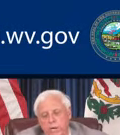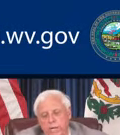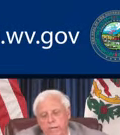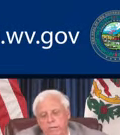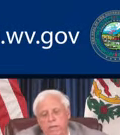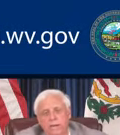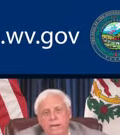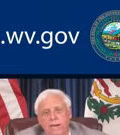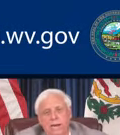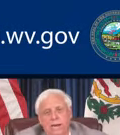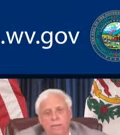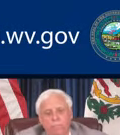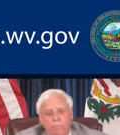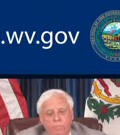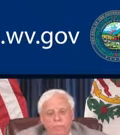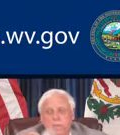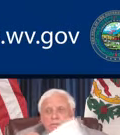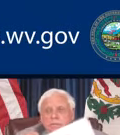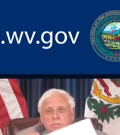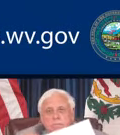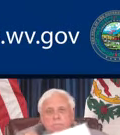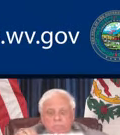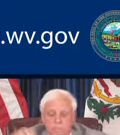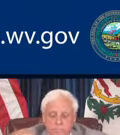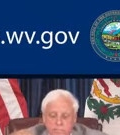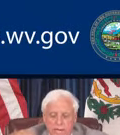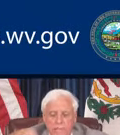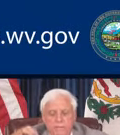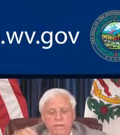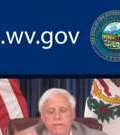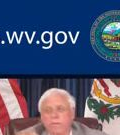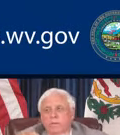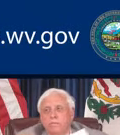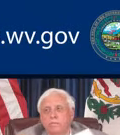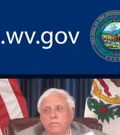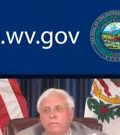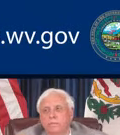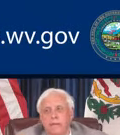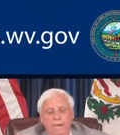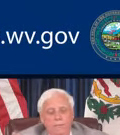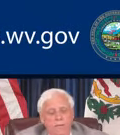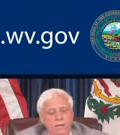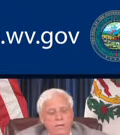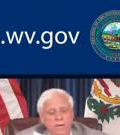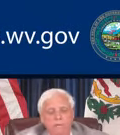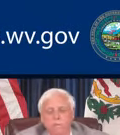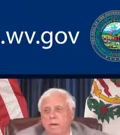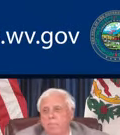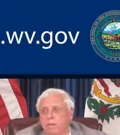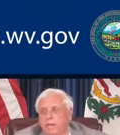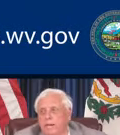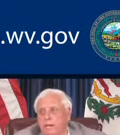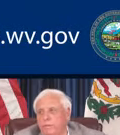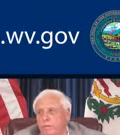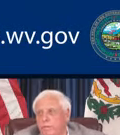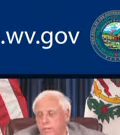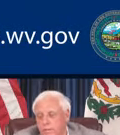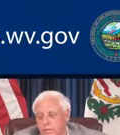red being in high. July 5th, July 5th, you have a map on the